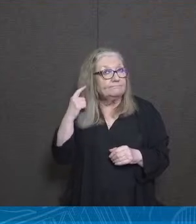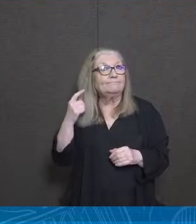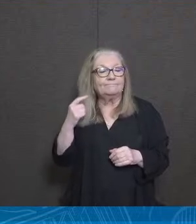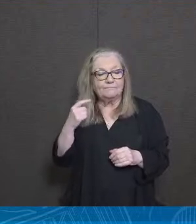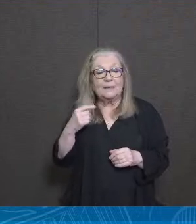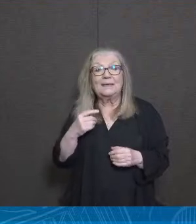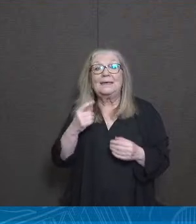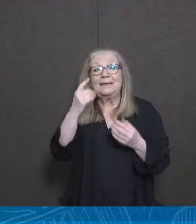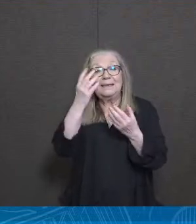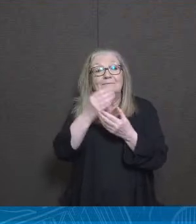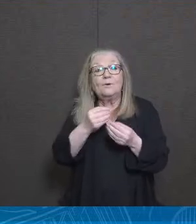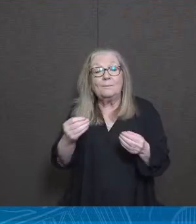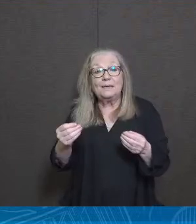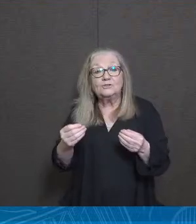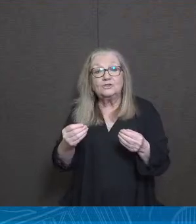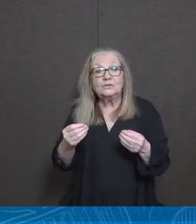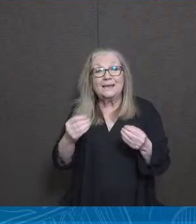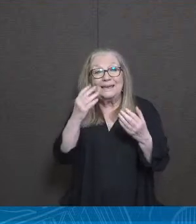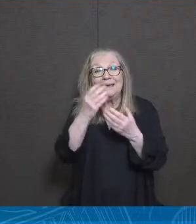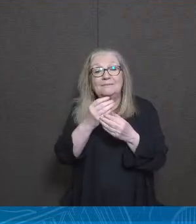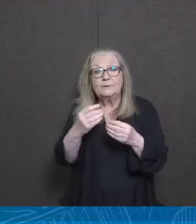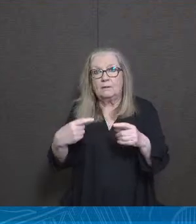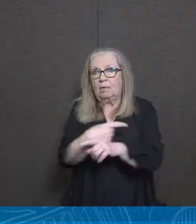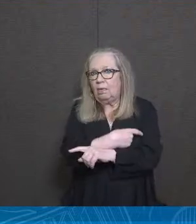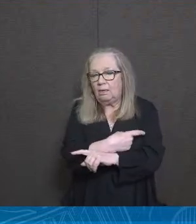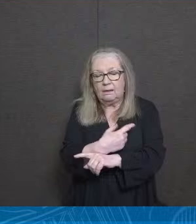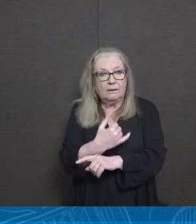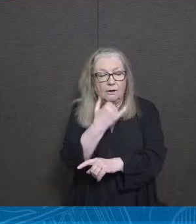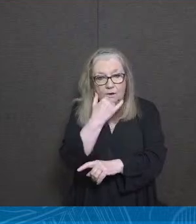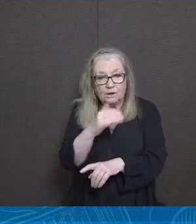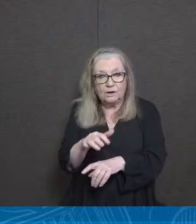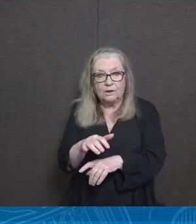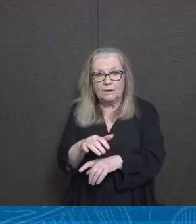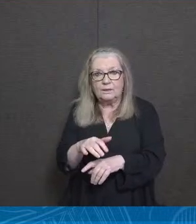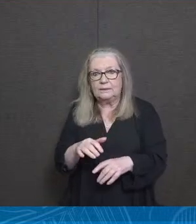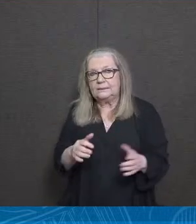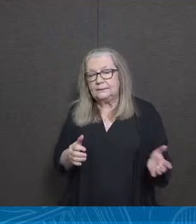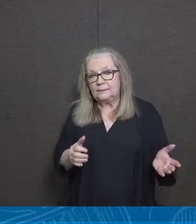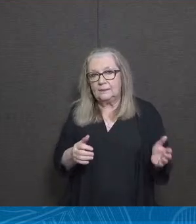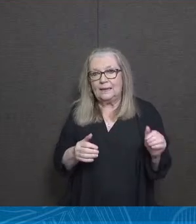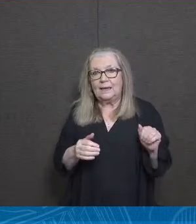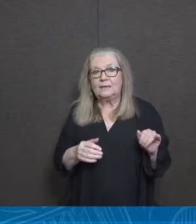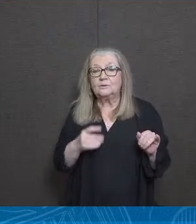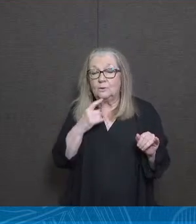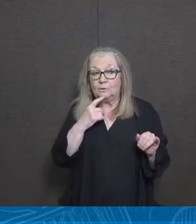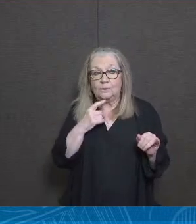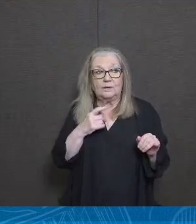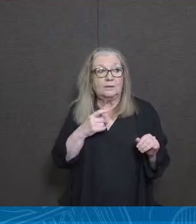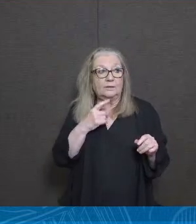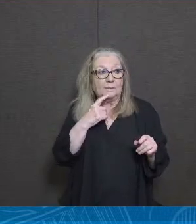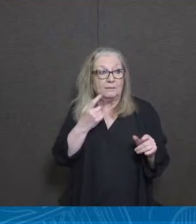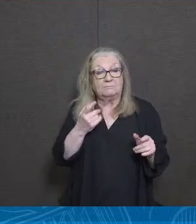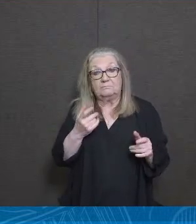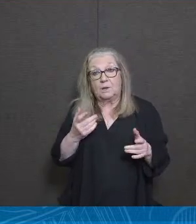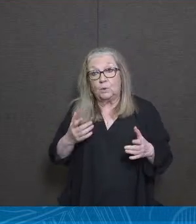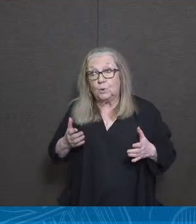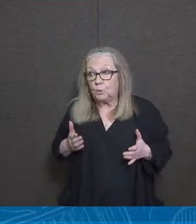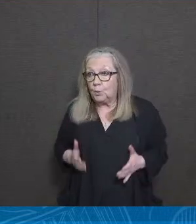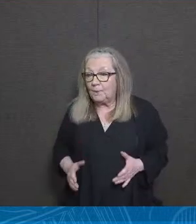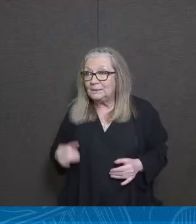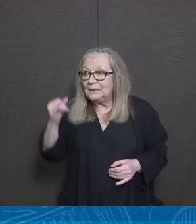misinformation in crisis solutions and scaling AI, human intelligence